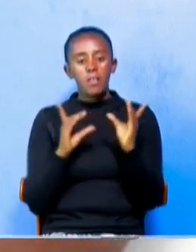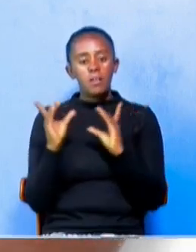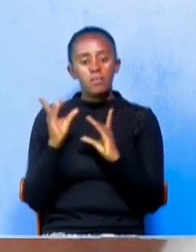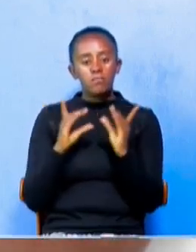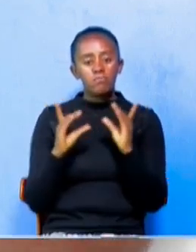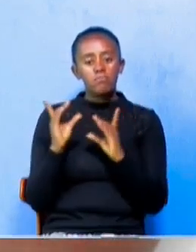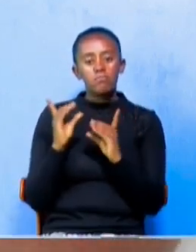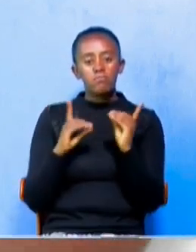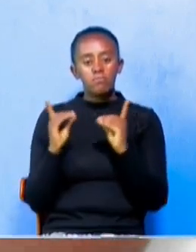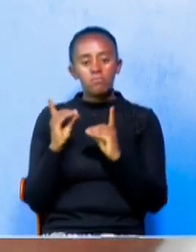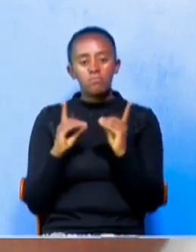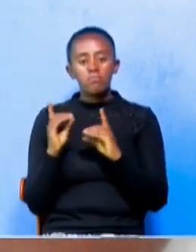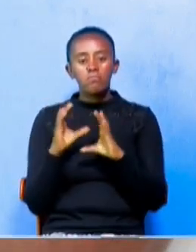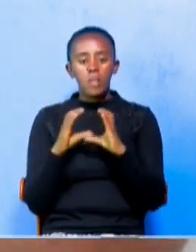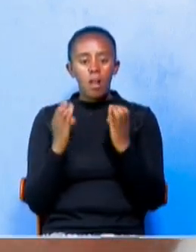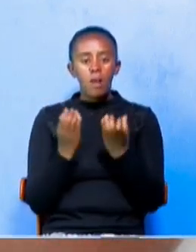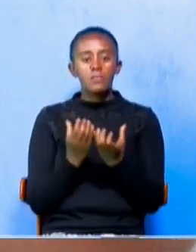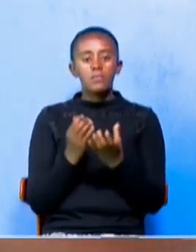class?